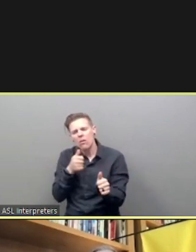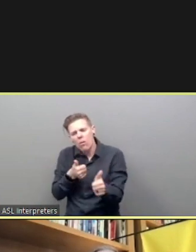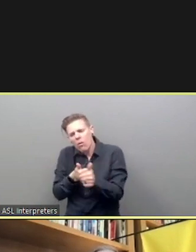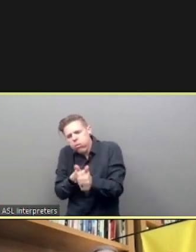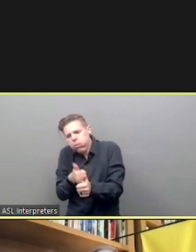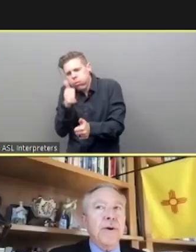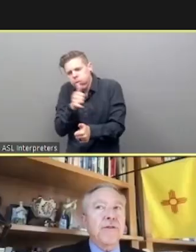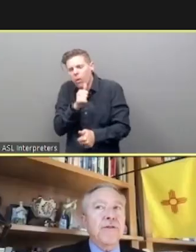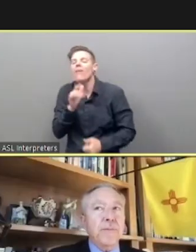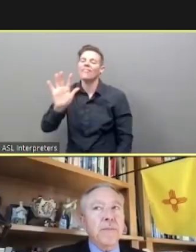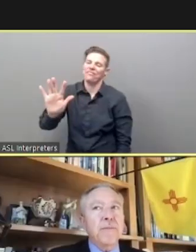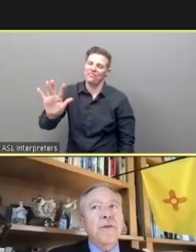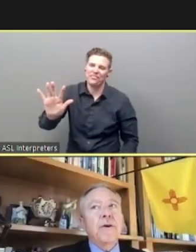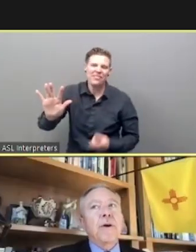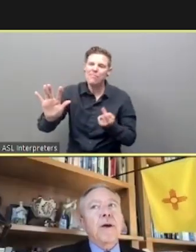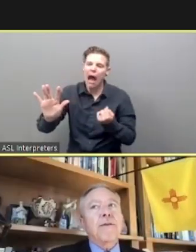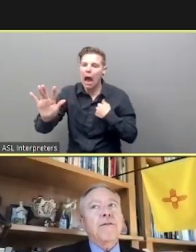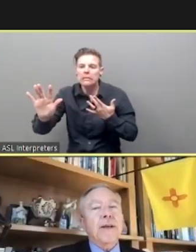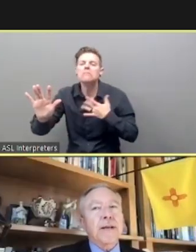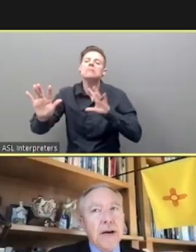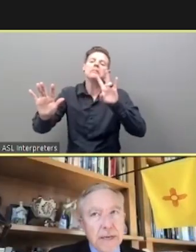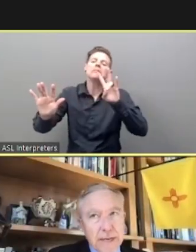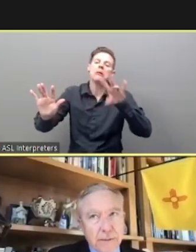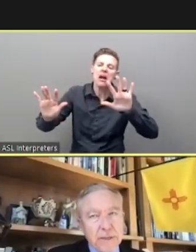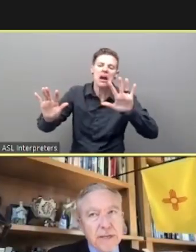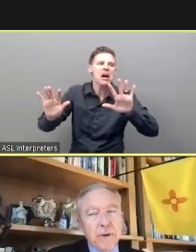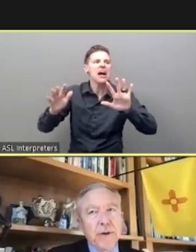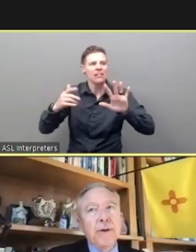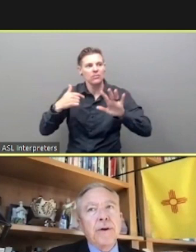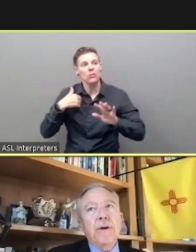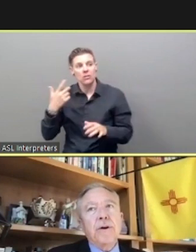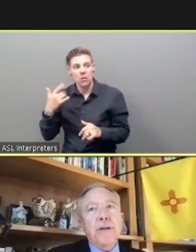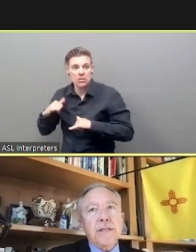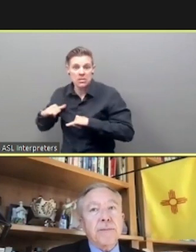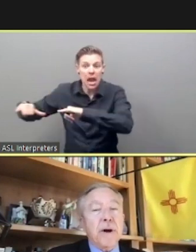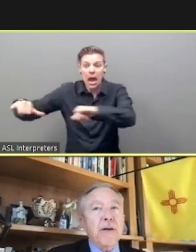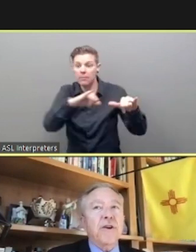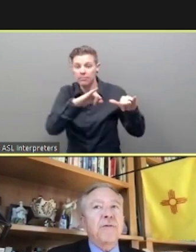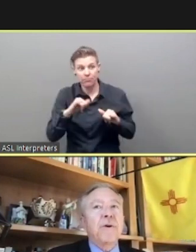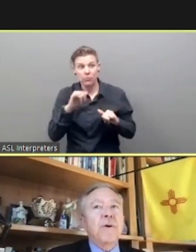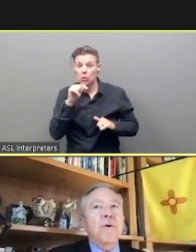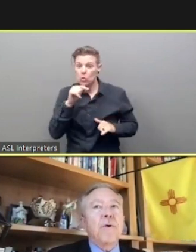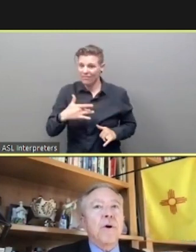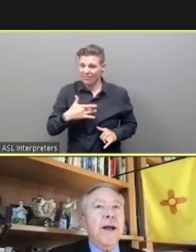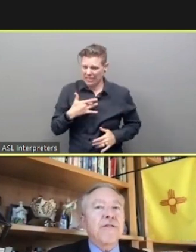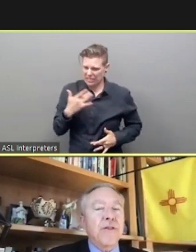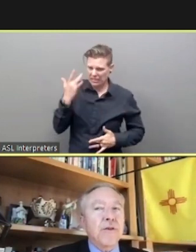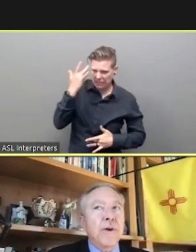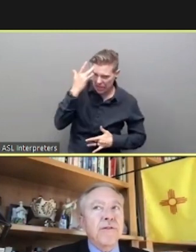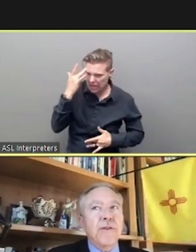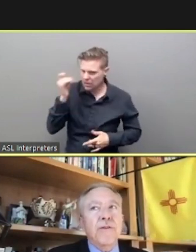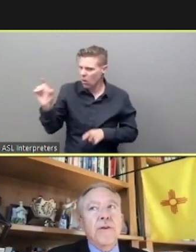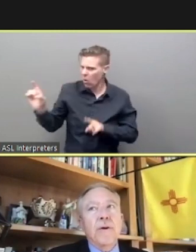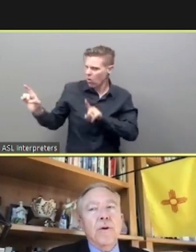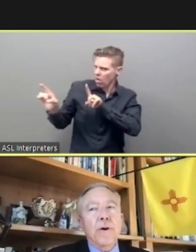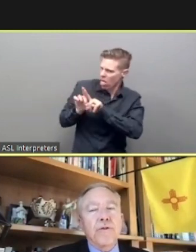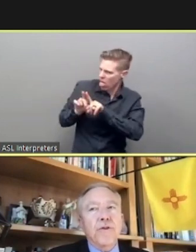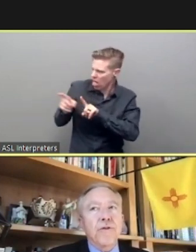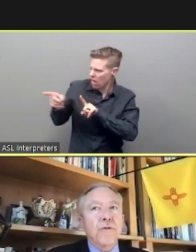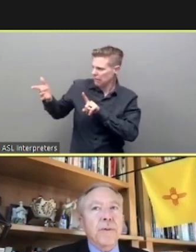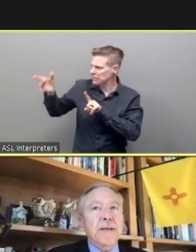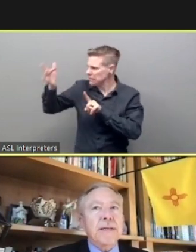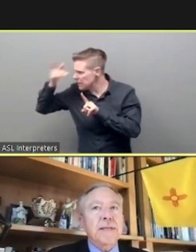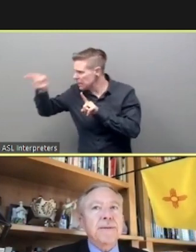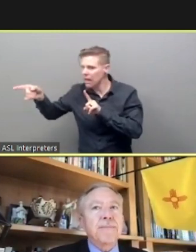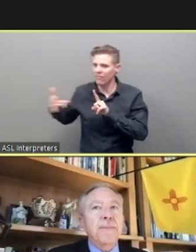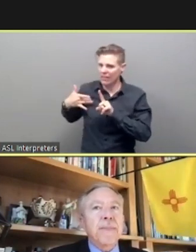get tested who has symptoms, has had contact with someone who tested positive, or has other reasons or concerns